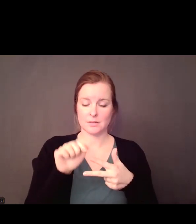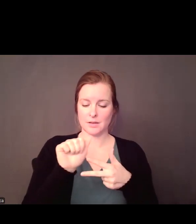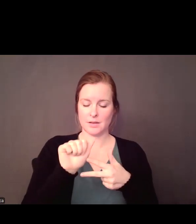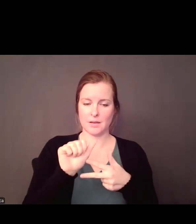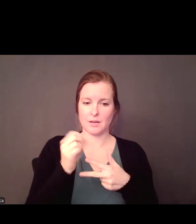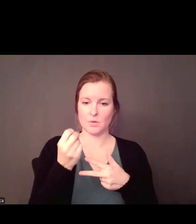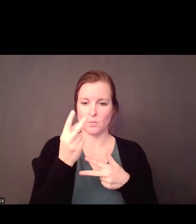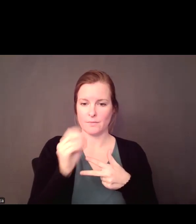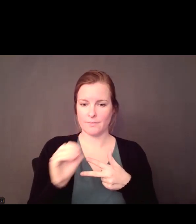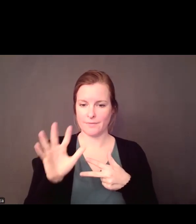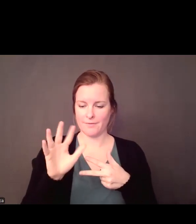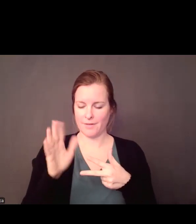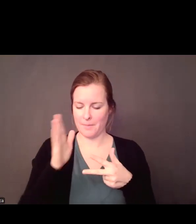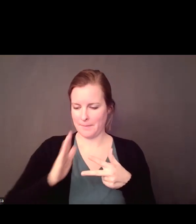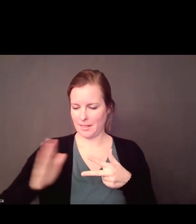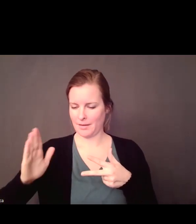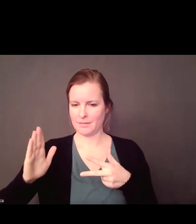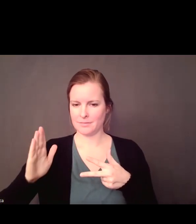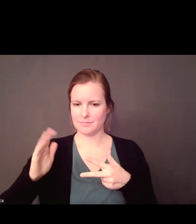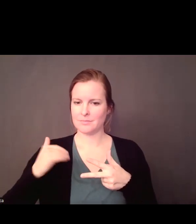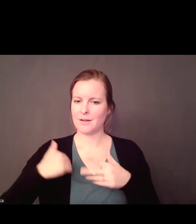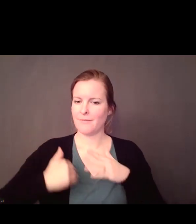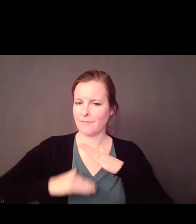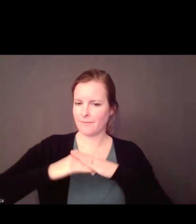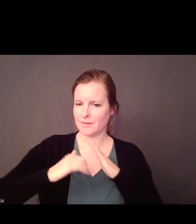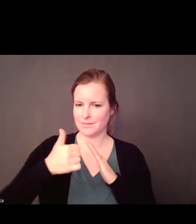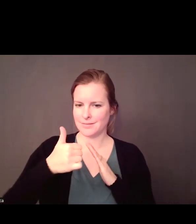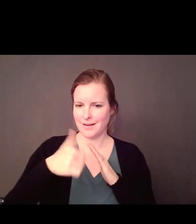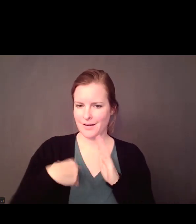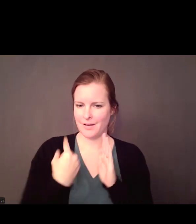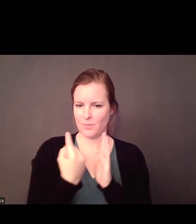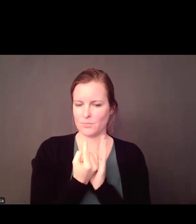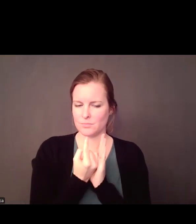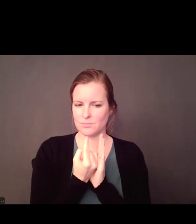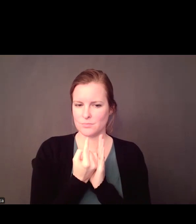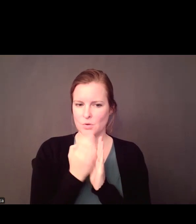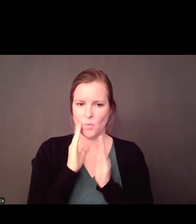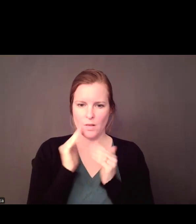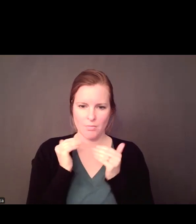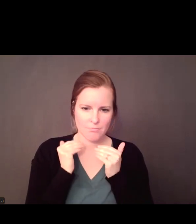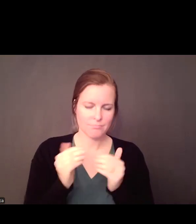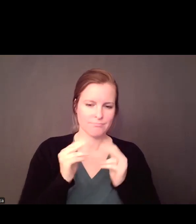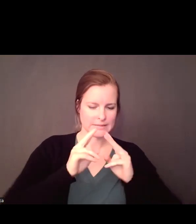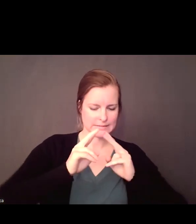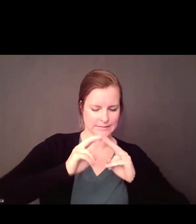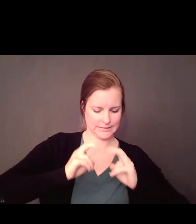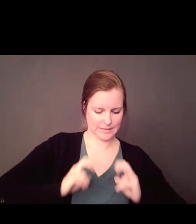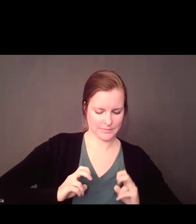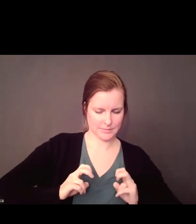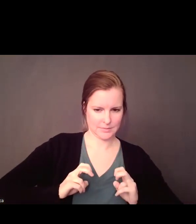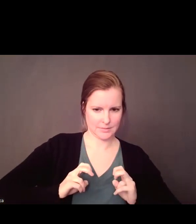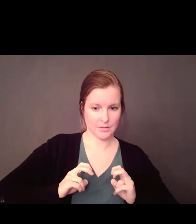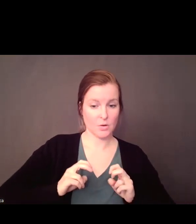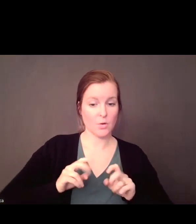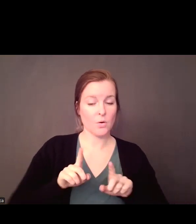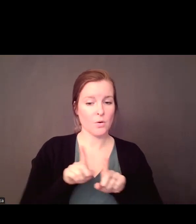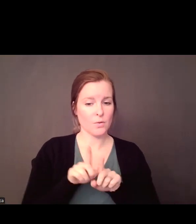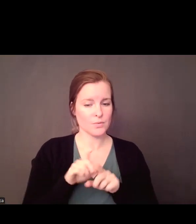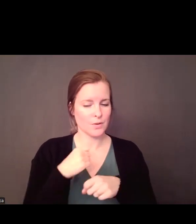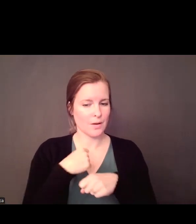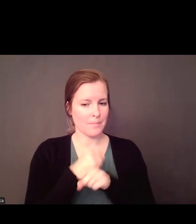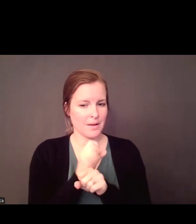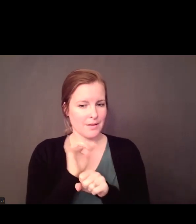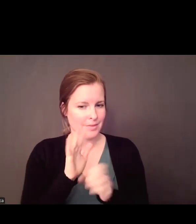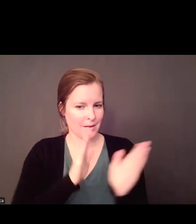allows the ESO up to 10 hours to conduct the assessment and to prepare the written CSS plan. And